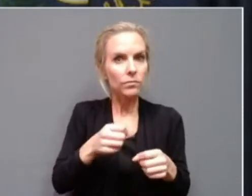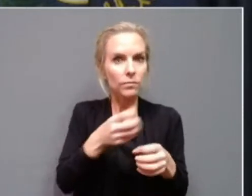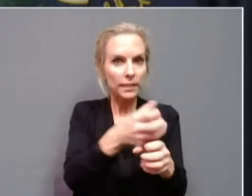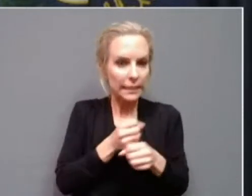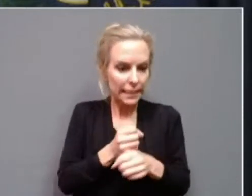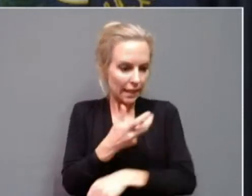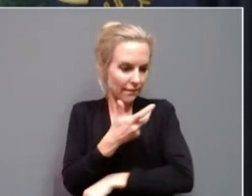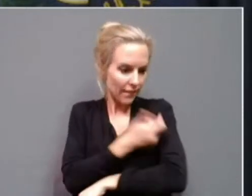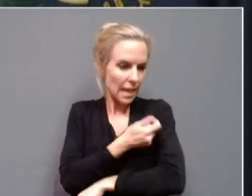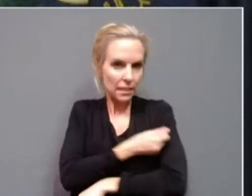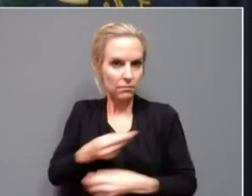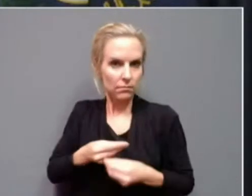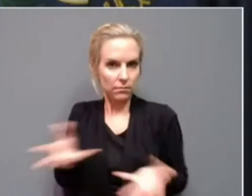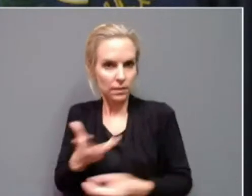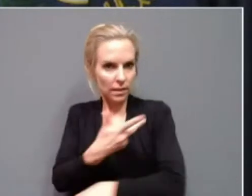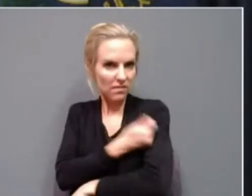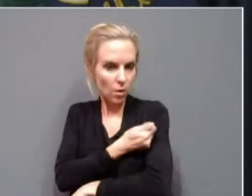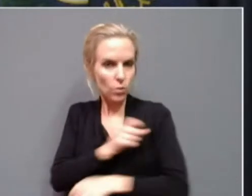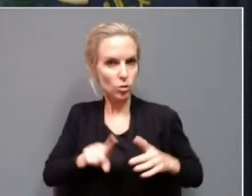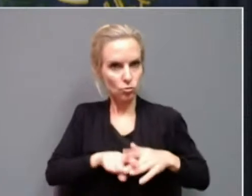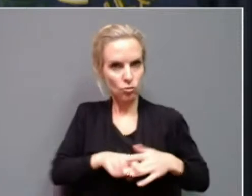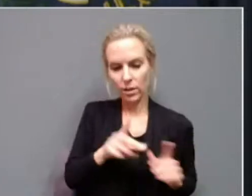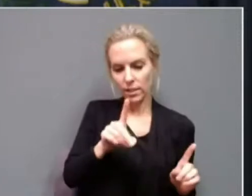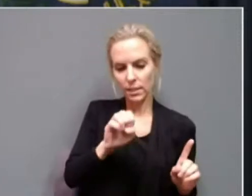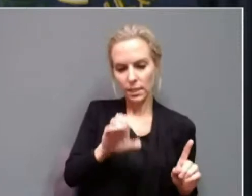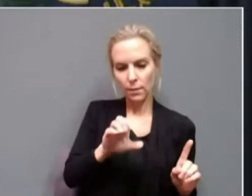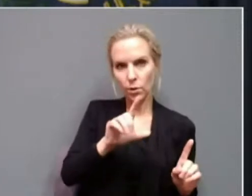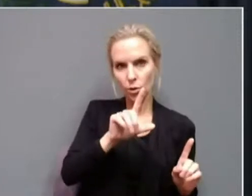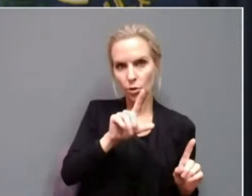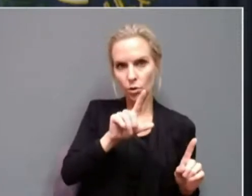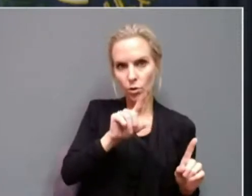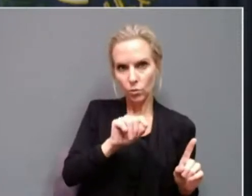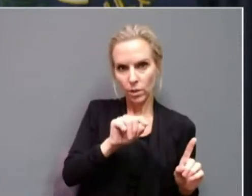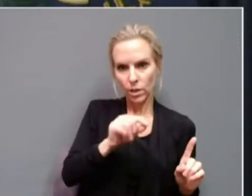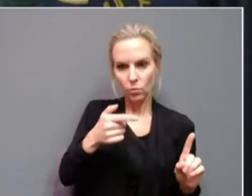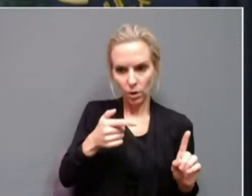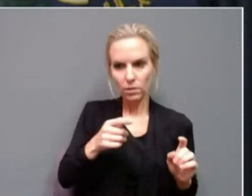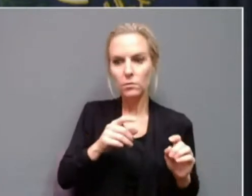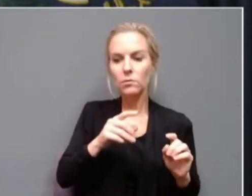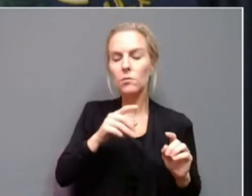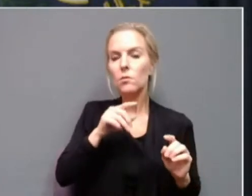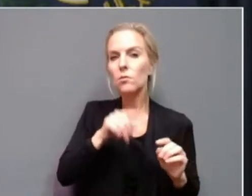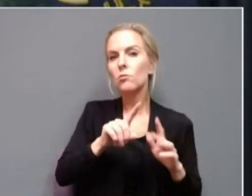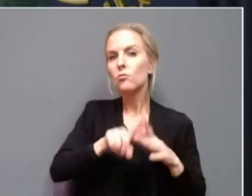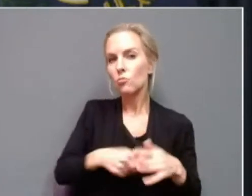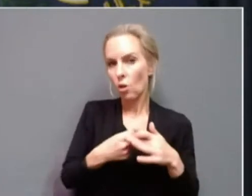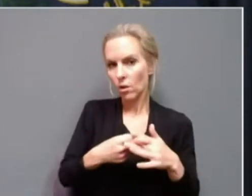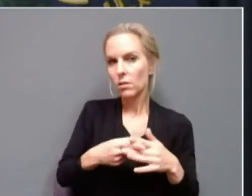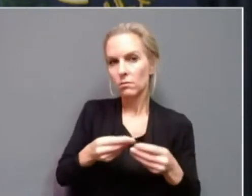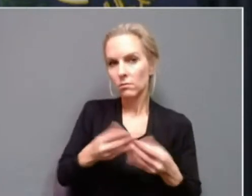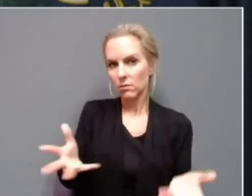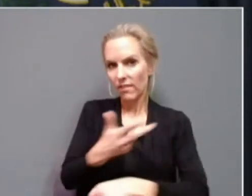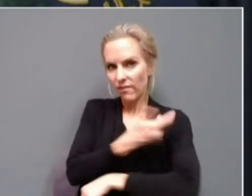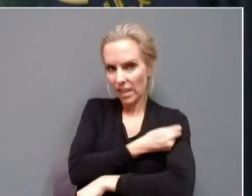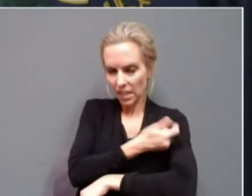in December of 2021. And then also to get 100%